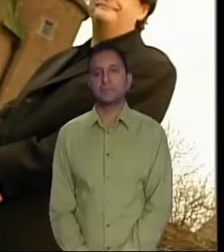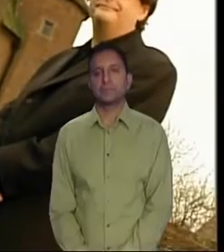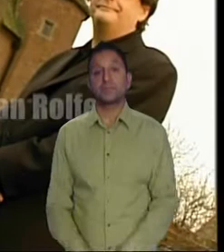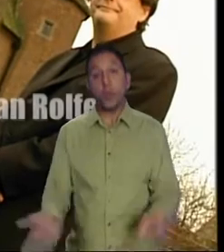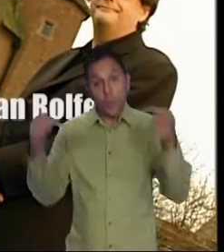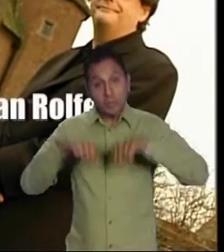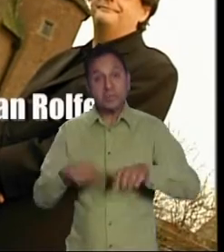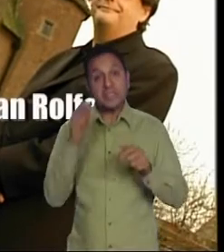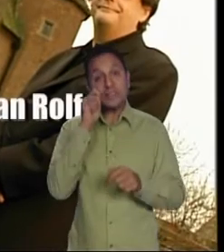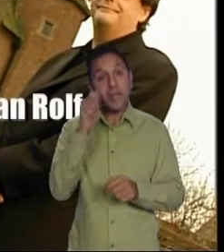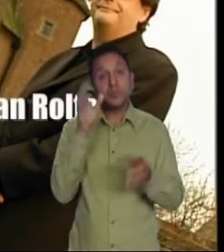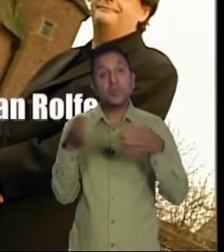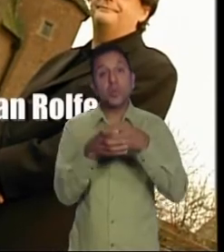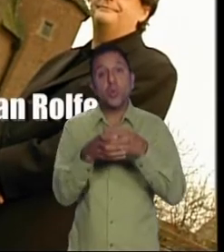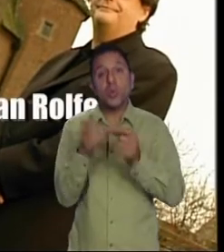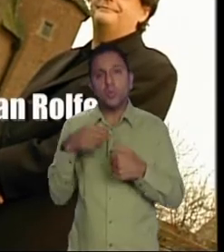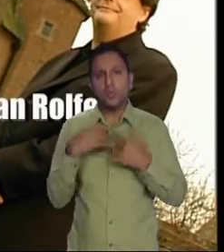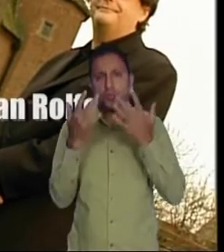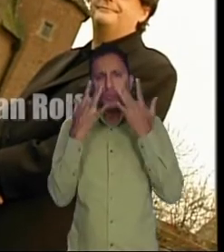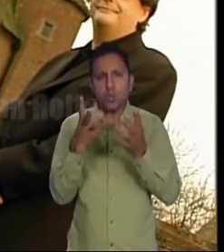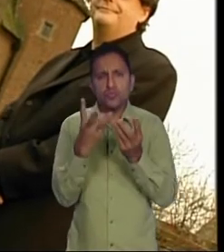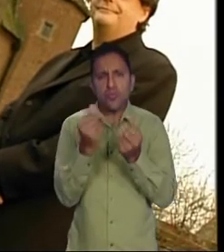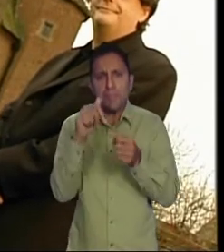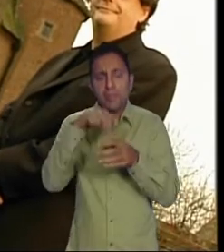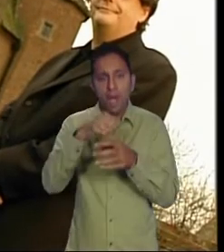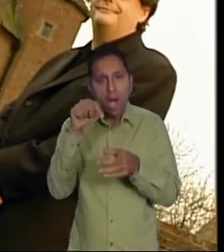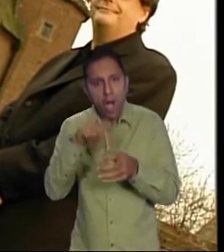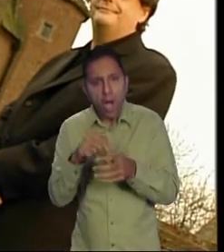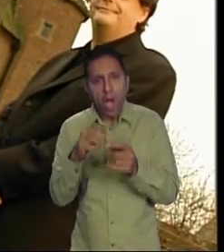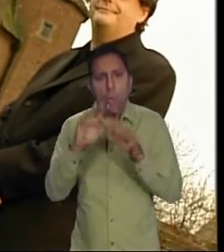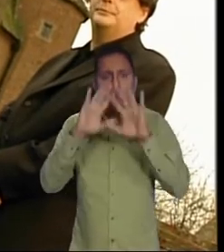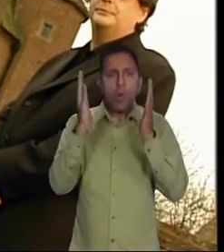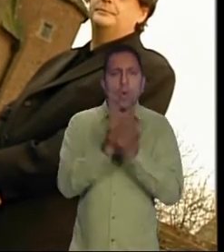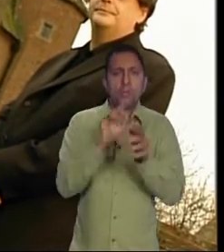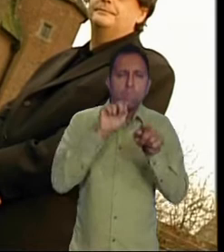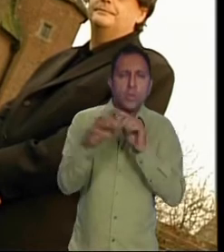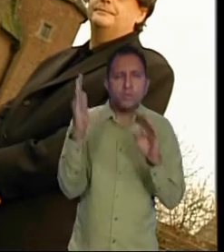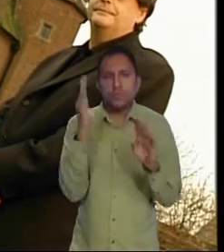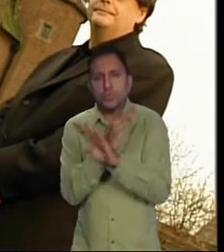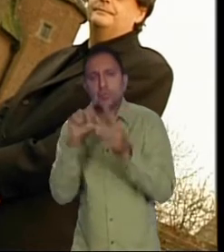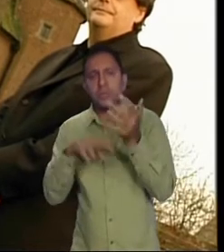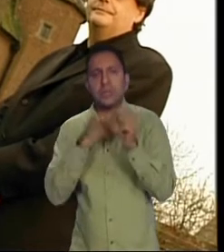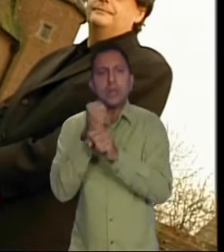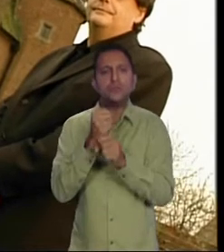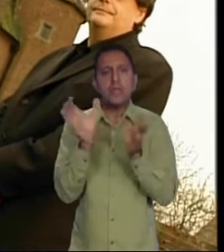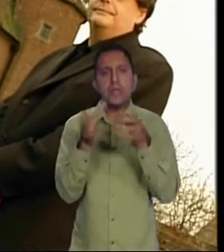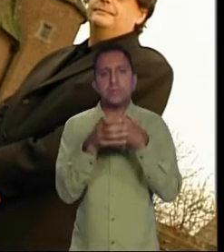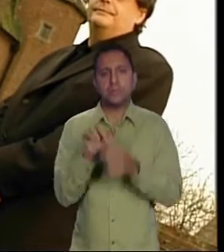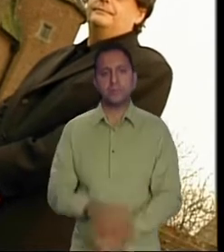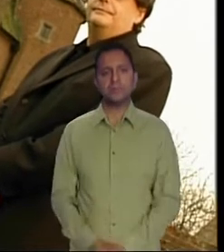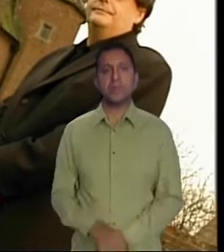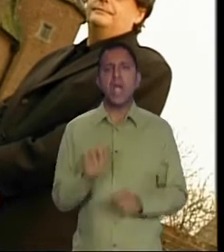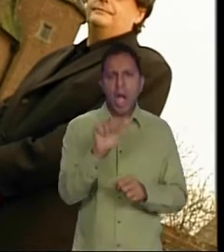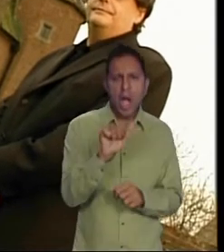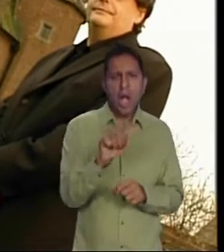Welcome to Spy School, the show that lifts the lid on the techniques of the world's most secret intelligence agencies. Yes, from losing a tail to recruiting a double agent,